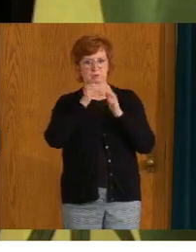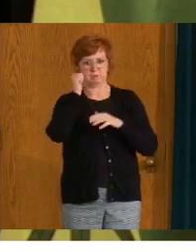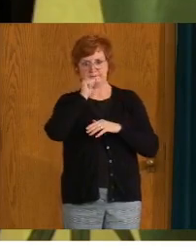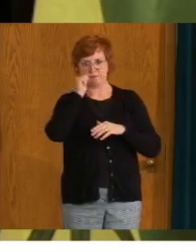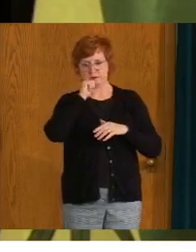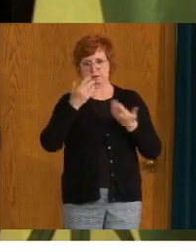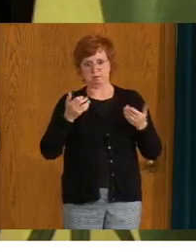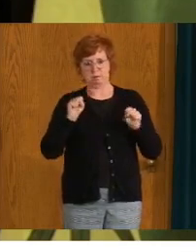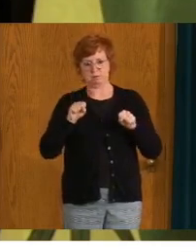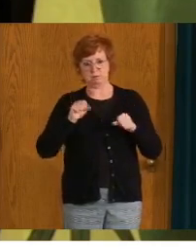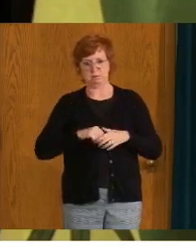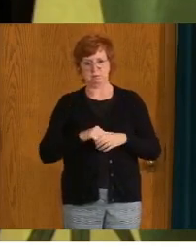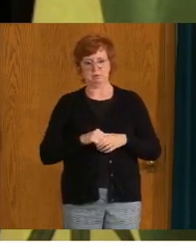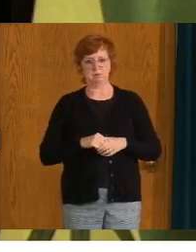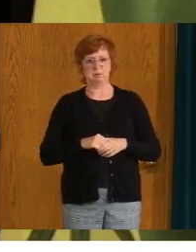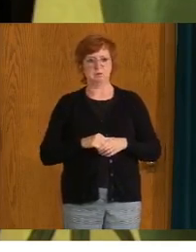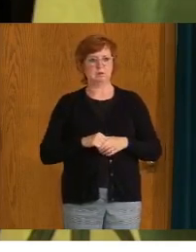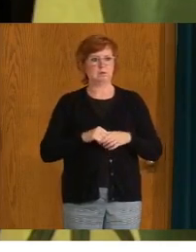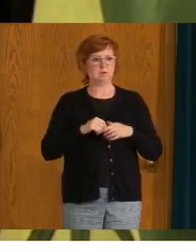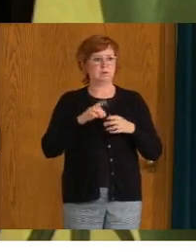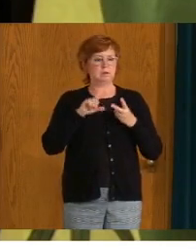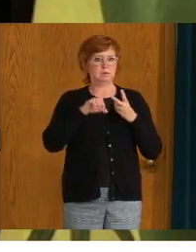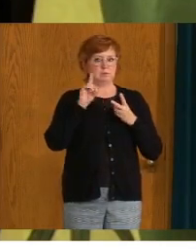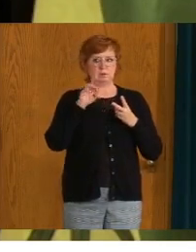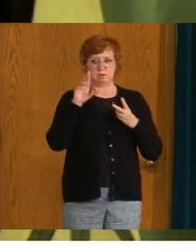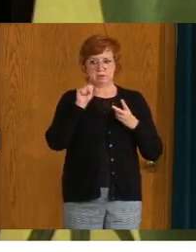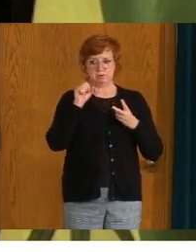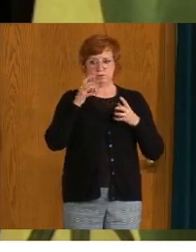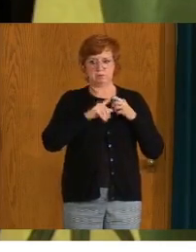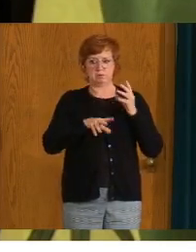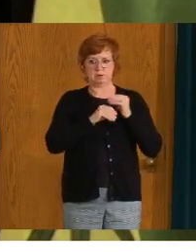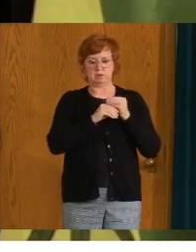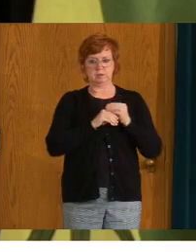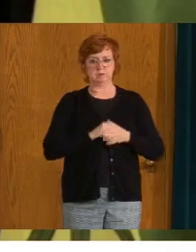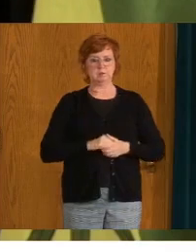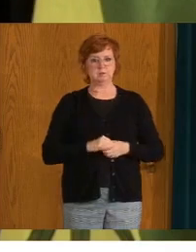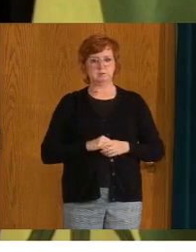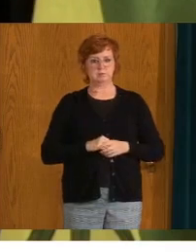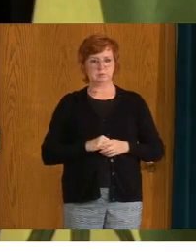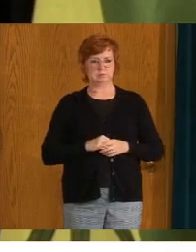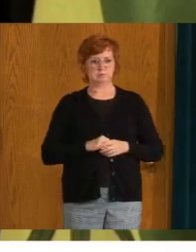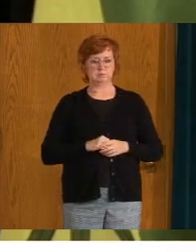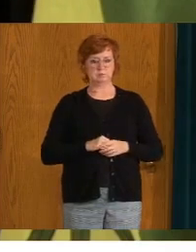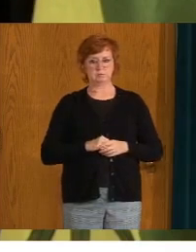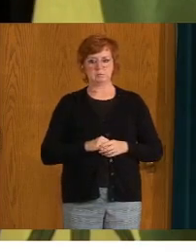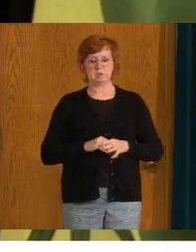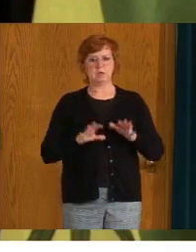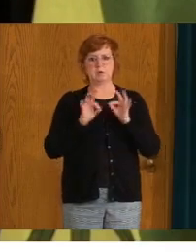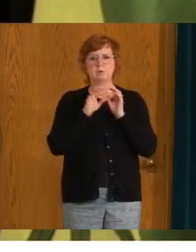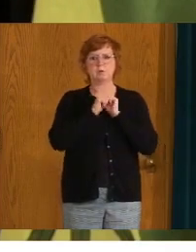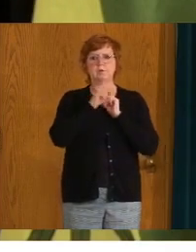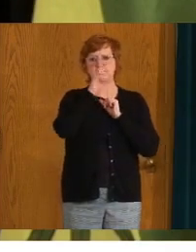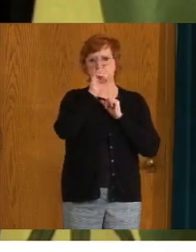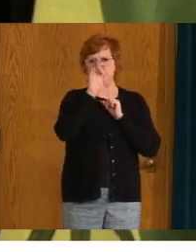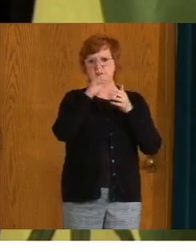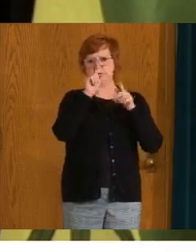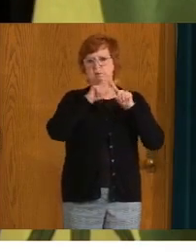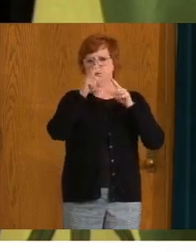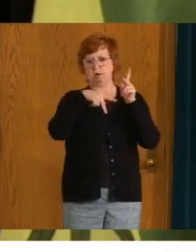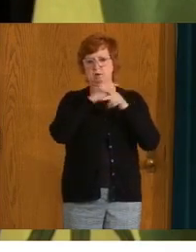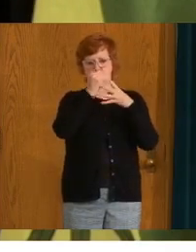first dose but their second dose. Dr. Shahab, do you want to, because of the importance of the variants of concern, as well as just